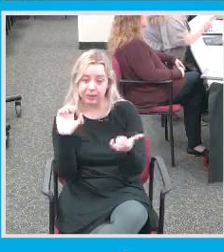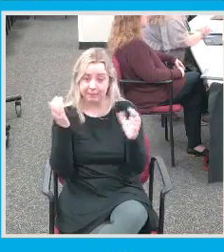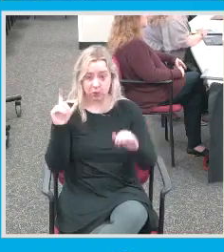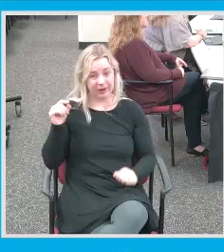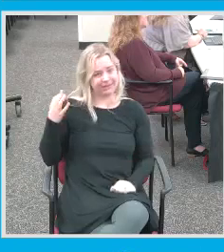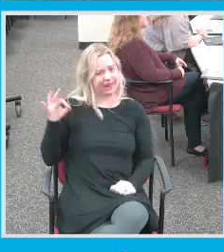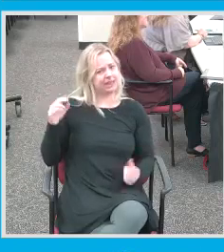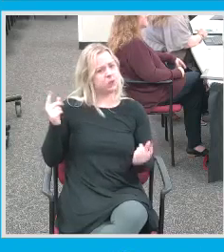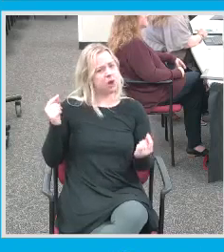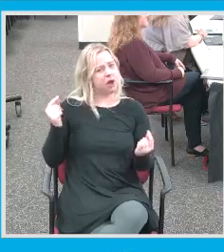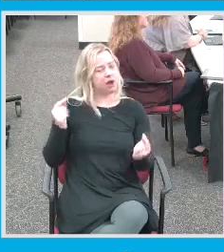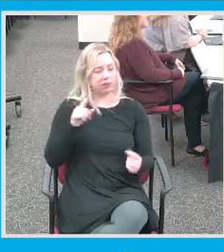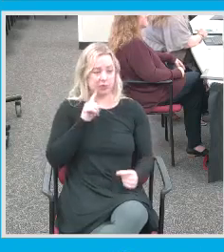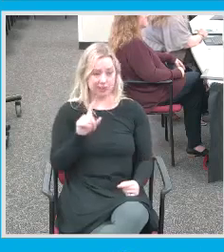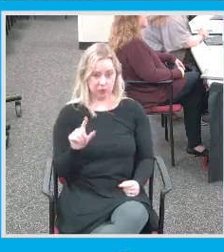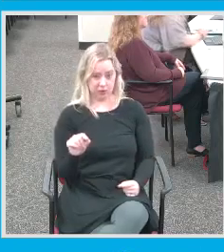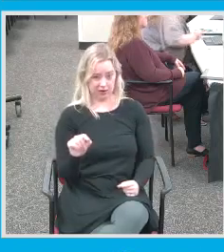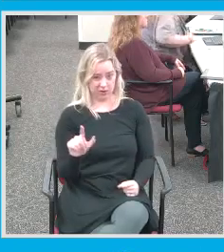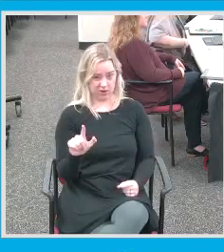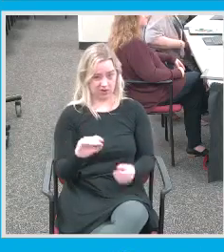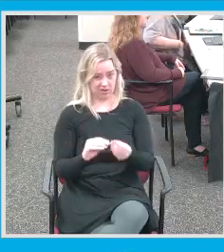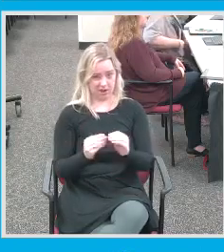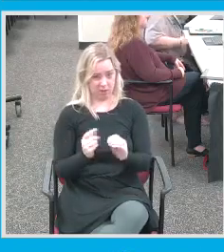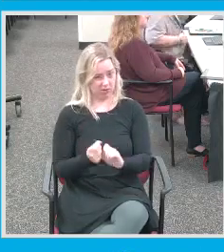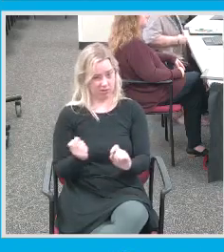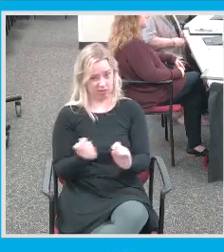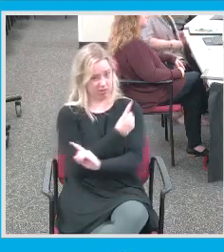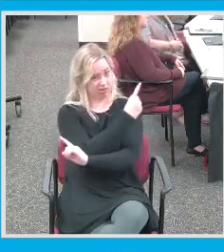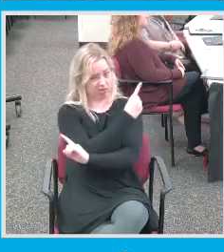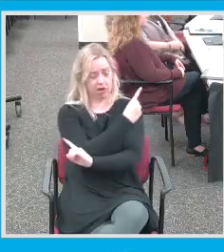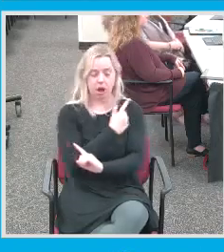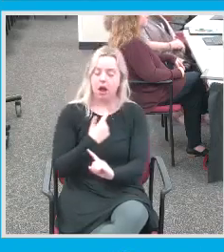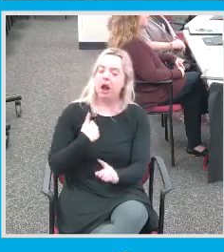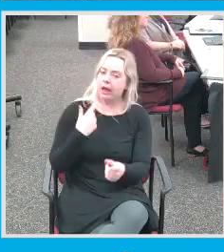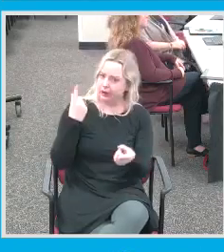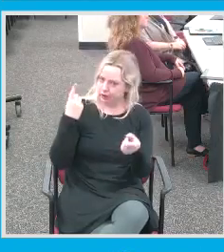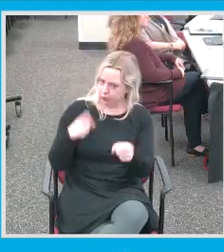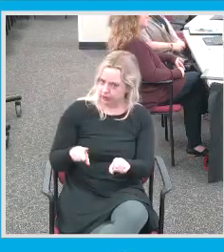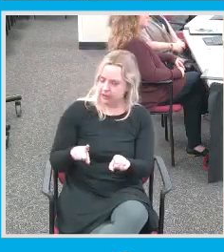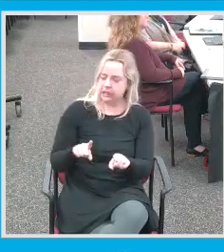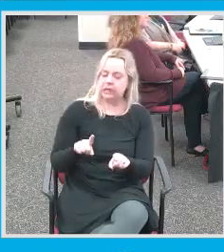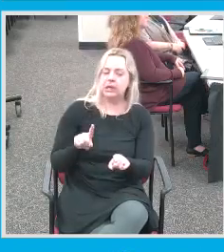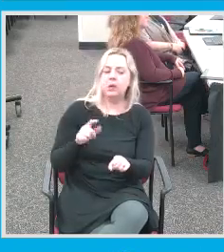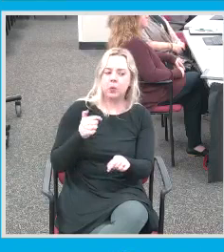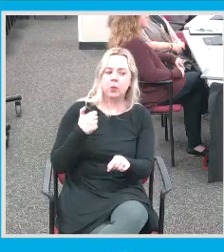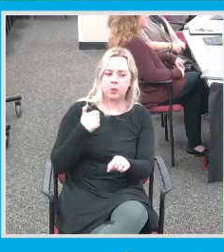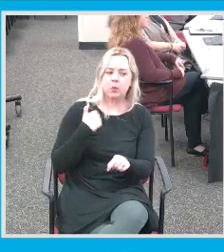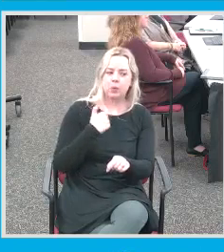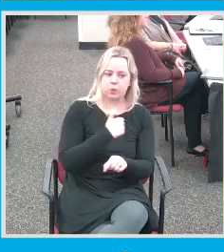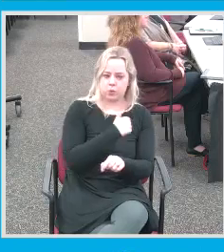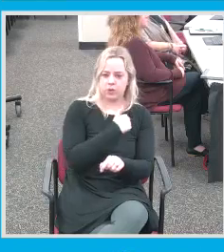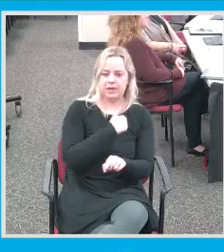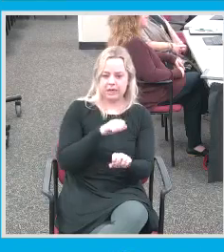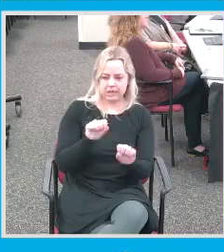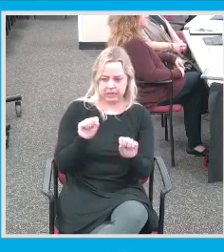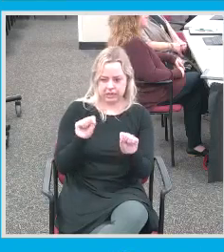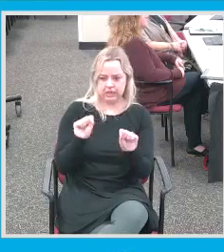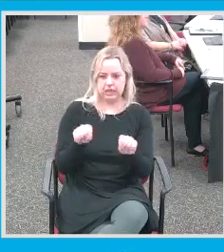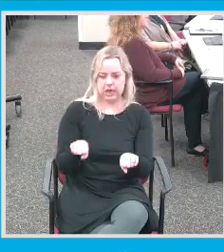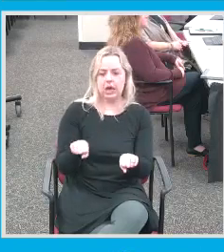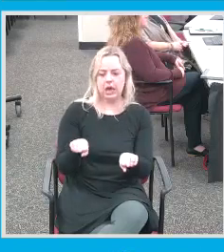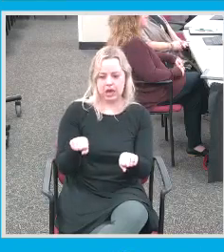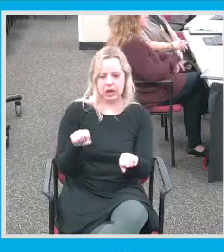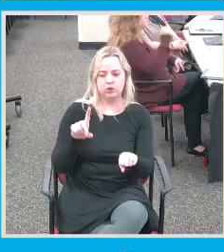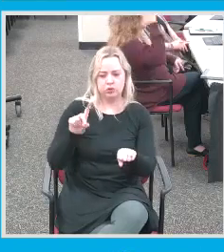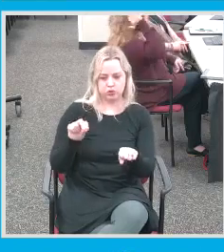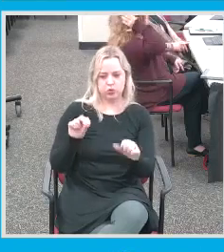2021, frankly, is skewed numbers. I think I agree with you, and I think that also we could do a side-by-side comparison